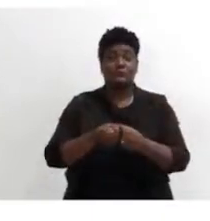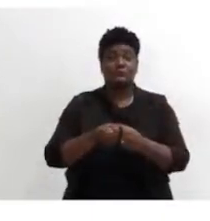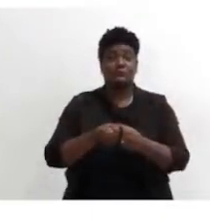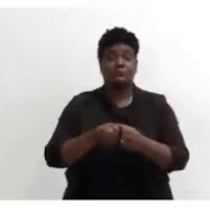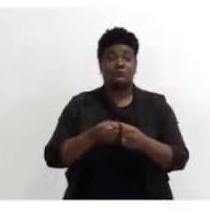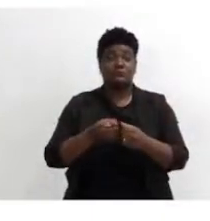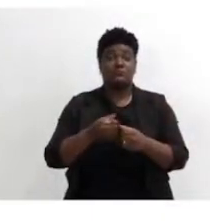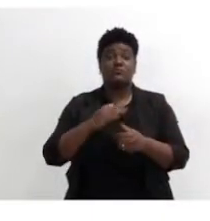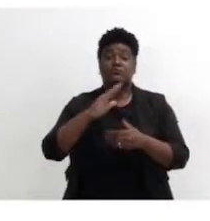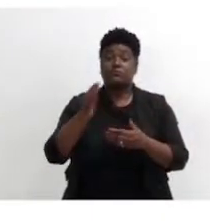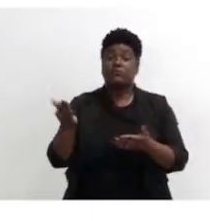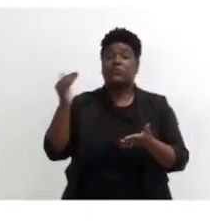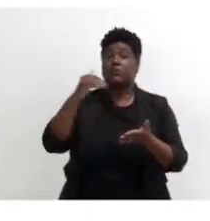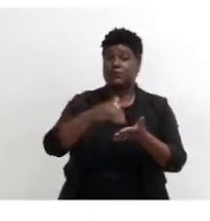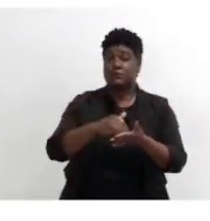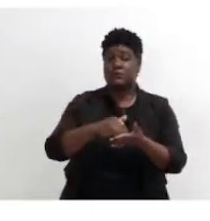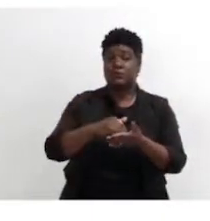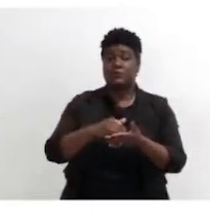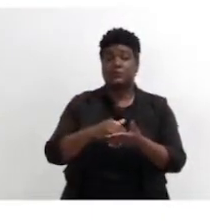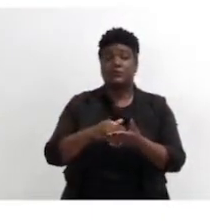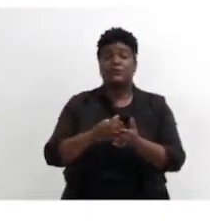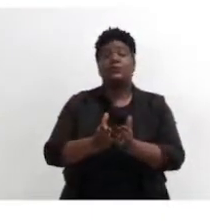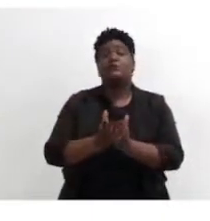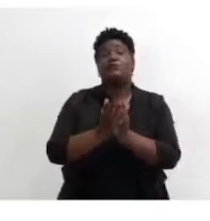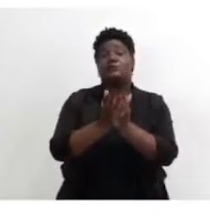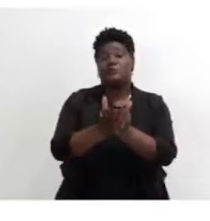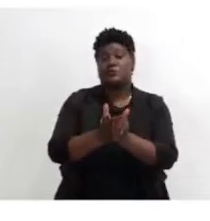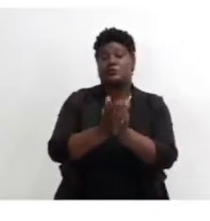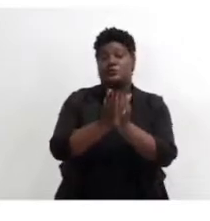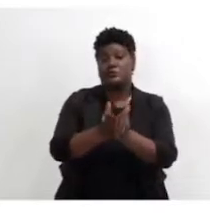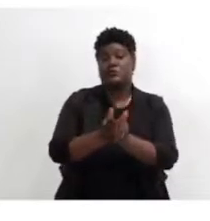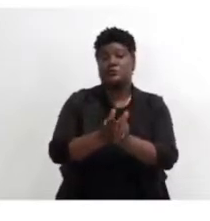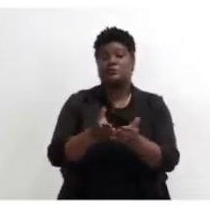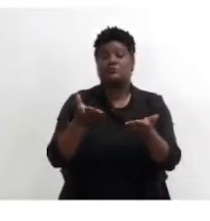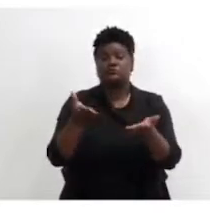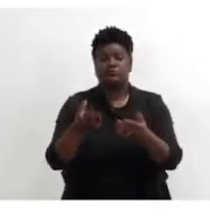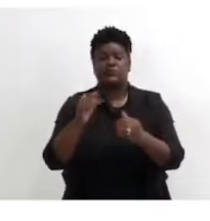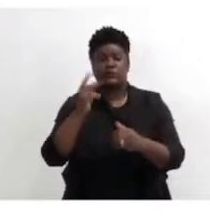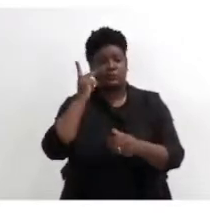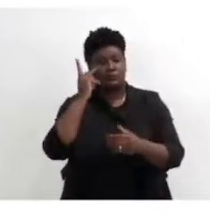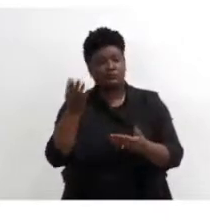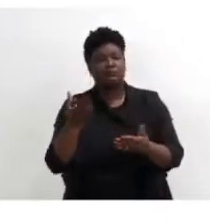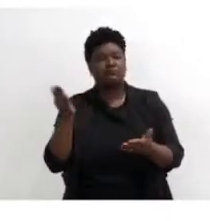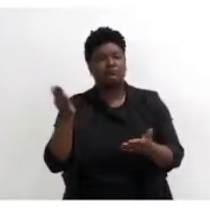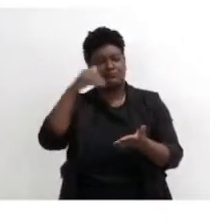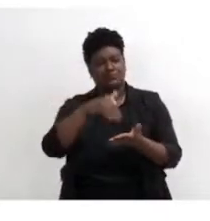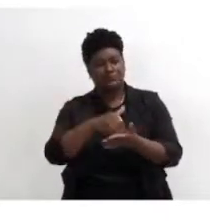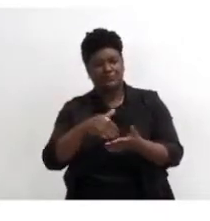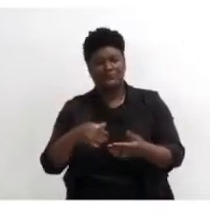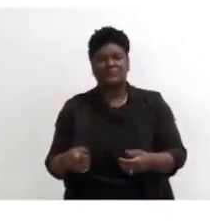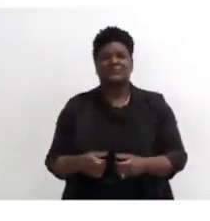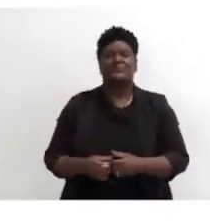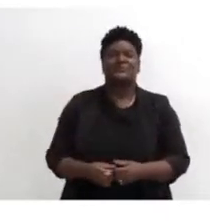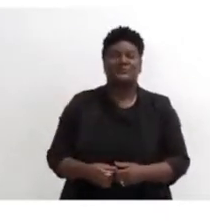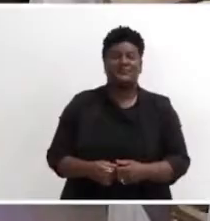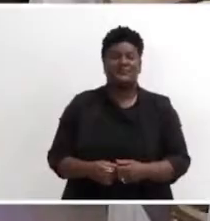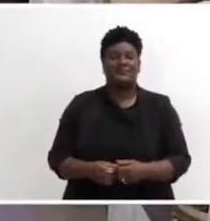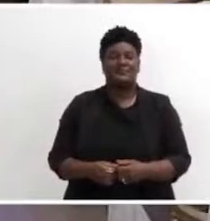pronto, nueva vez aquí, ¿verdad? En octubre, acompañando al CEO de la compañía. Y después en las